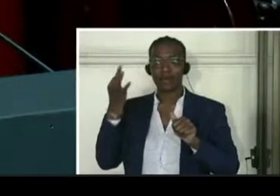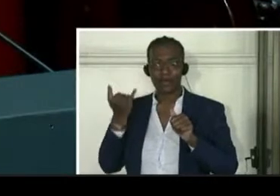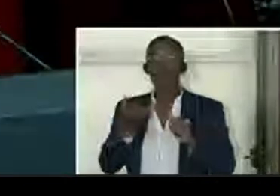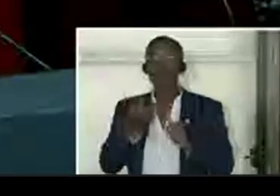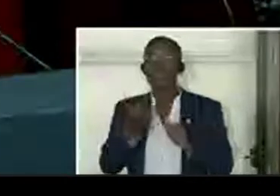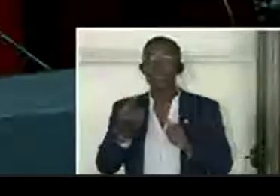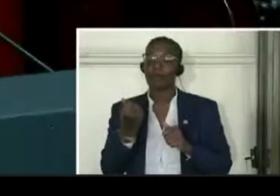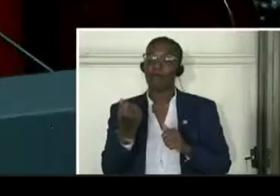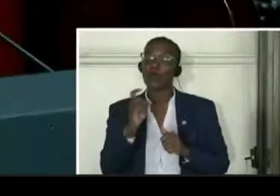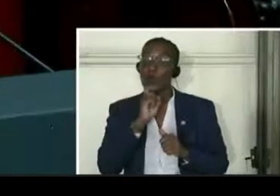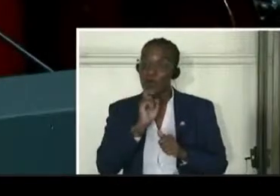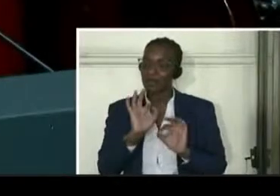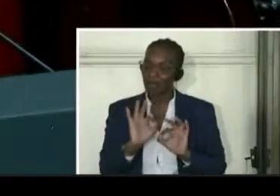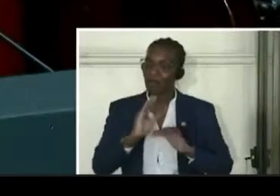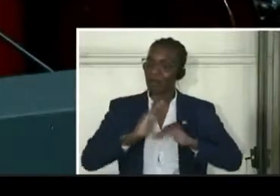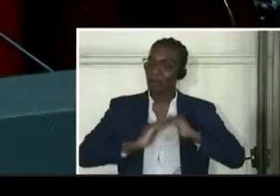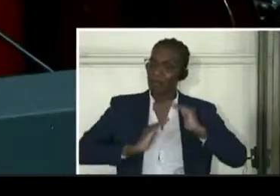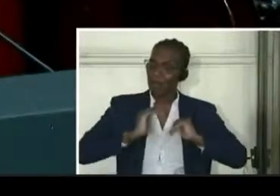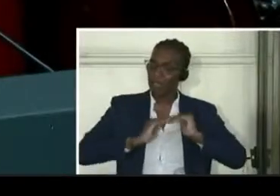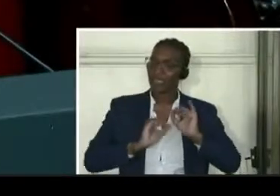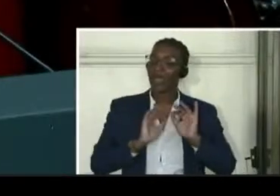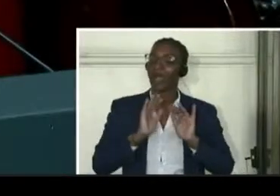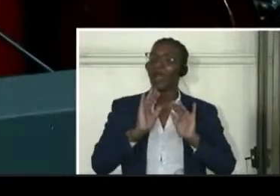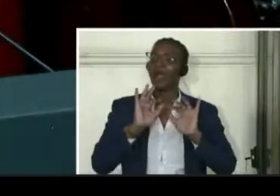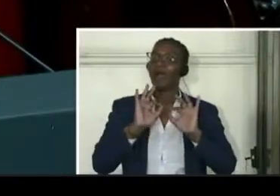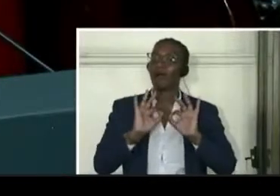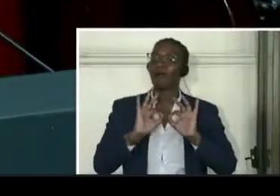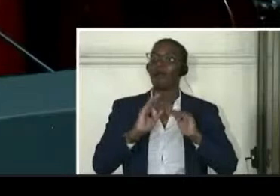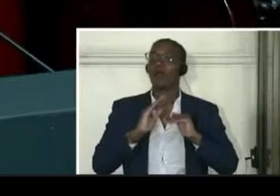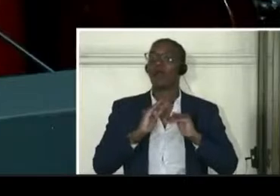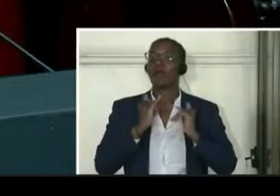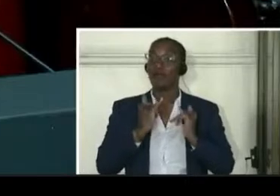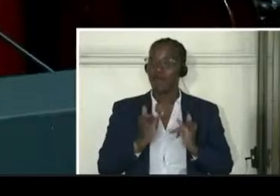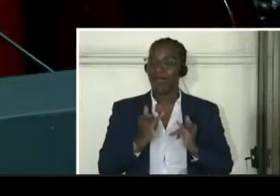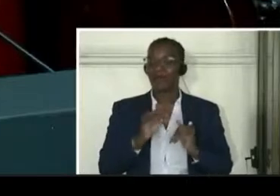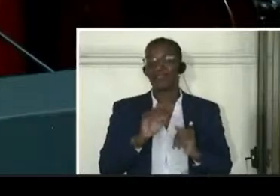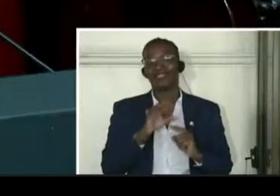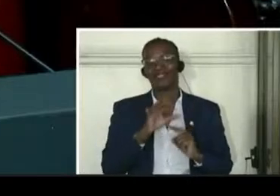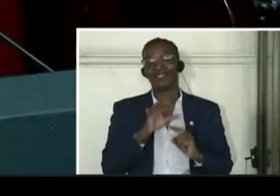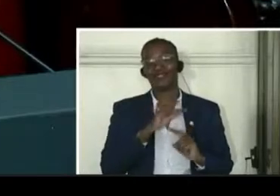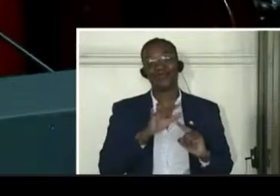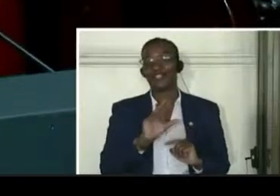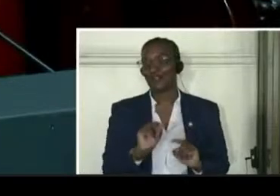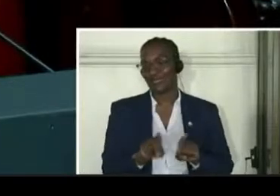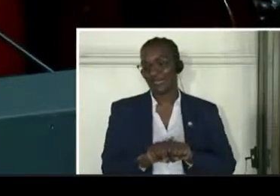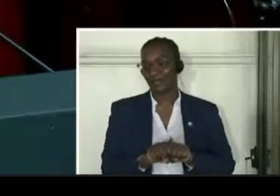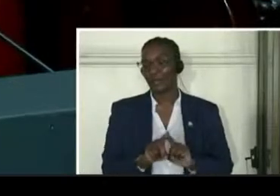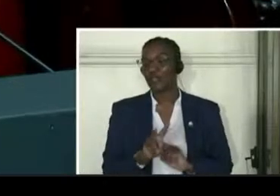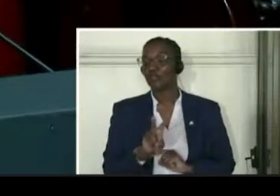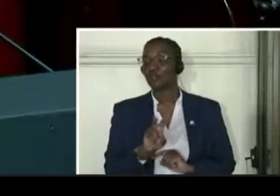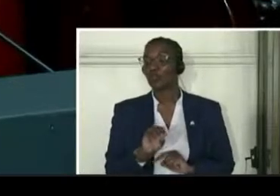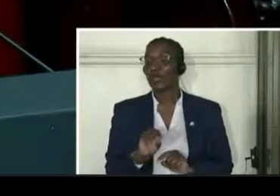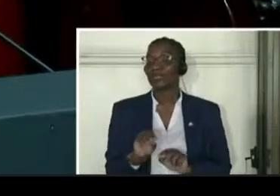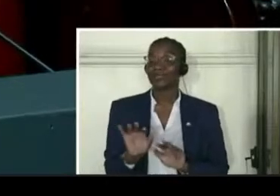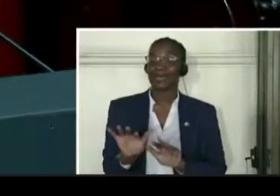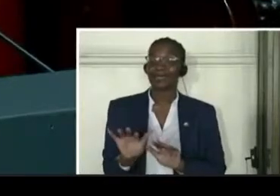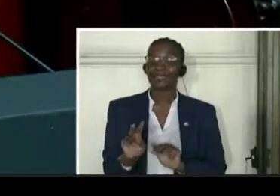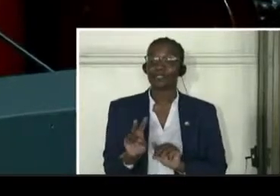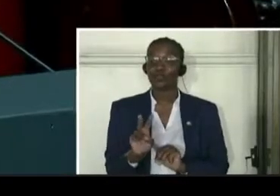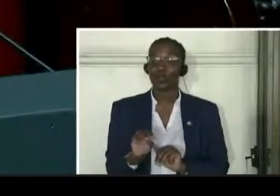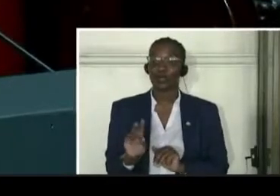to good use in the delivery of houses. However, this has not been the case. In